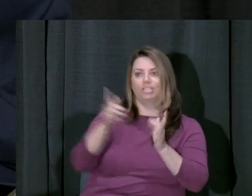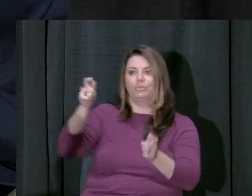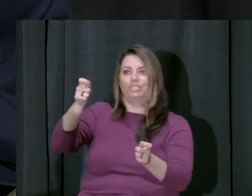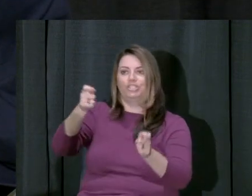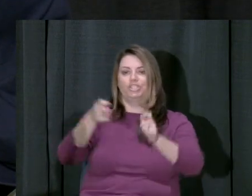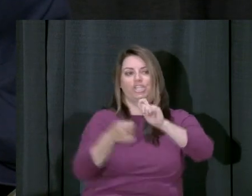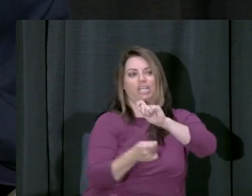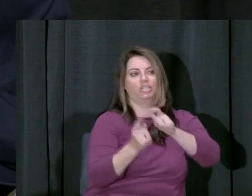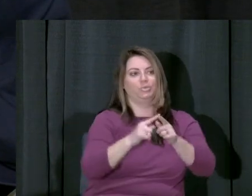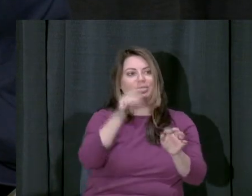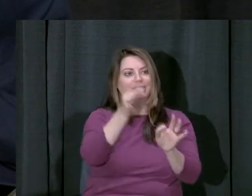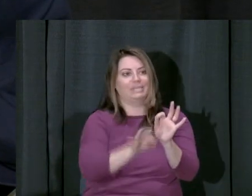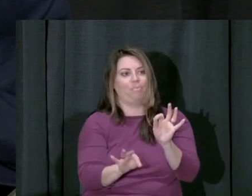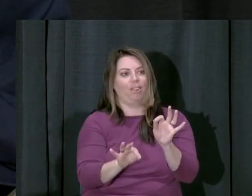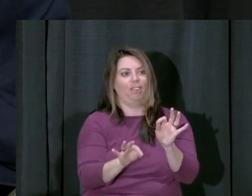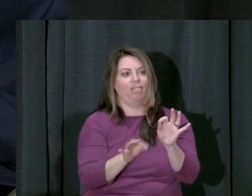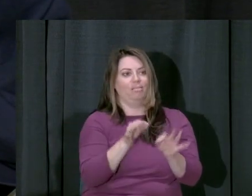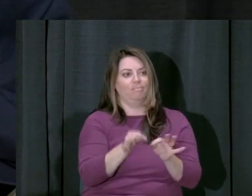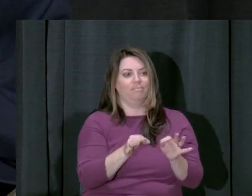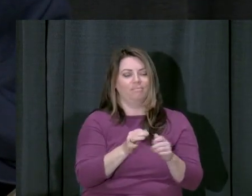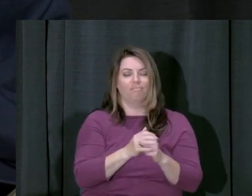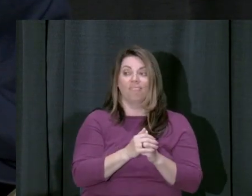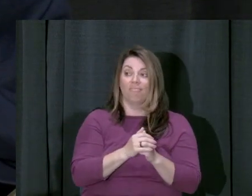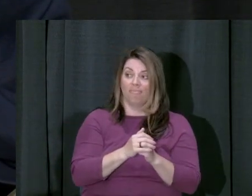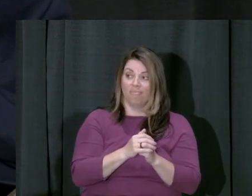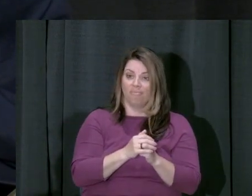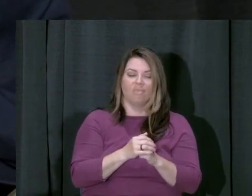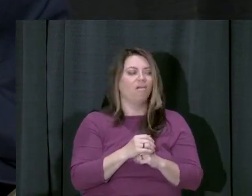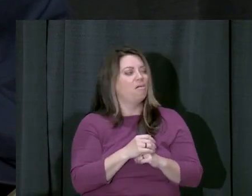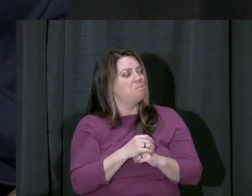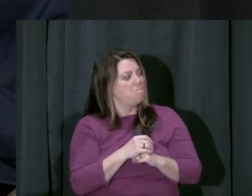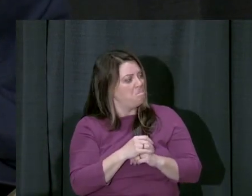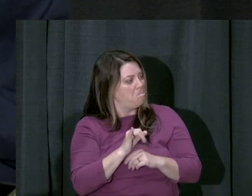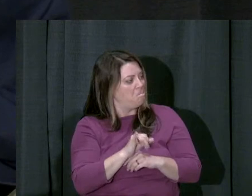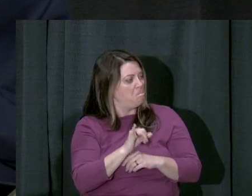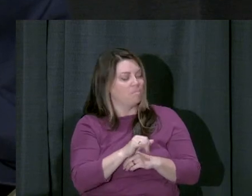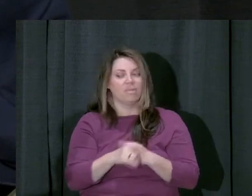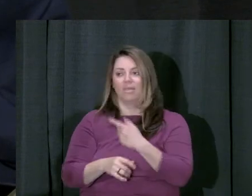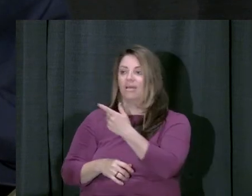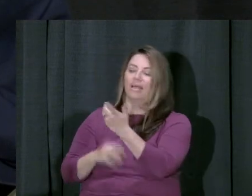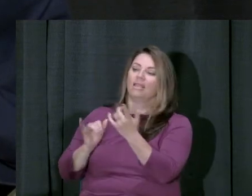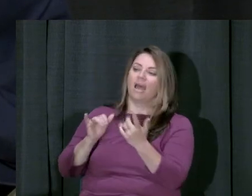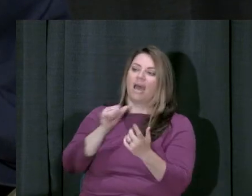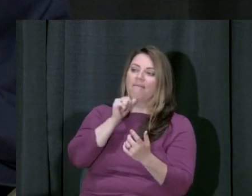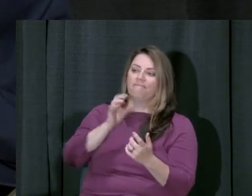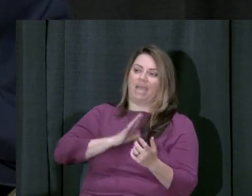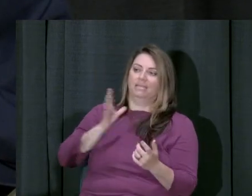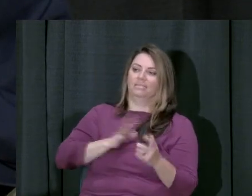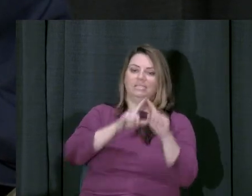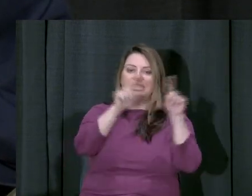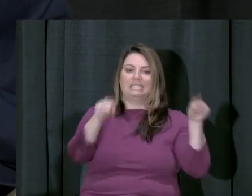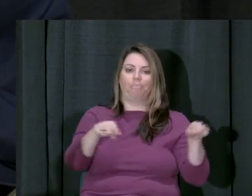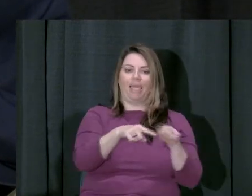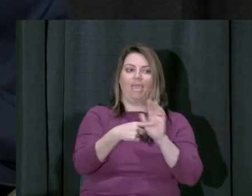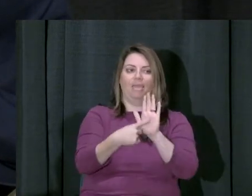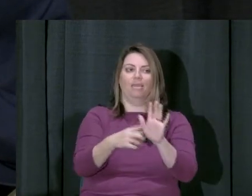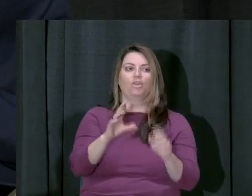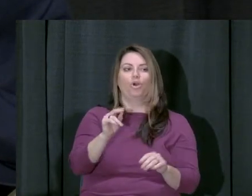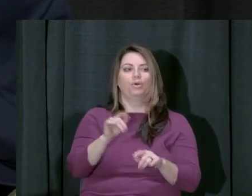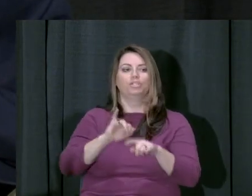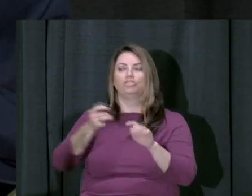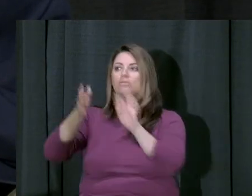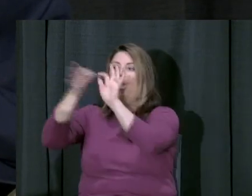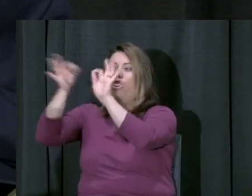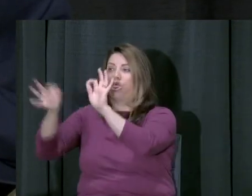into a simpler form, mm-hmm. okay? And so this isn't fancy displays or anything, it's just putting it in a different